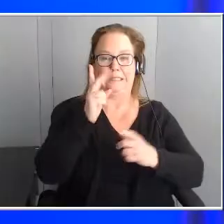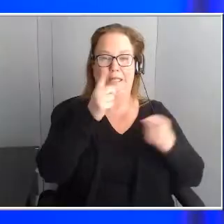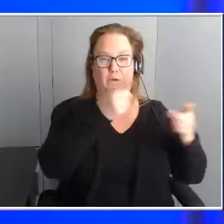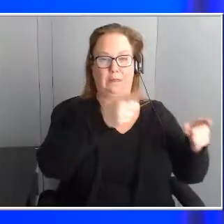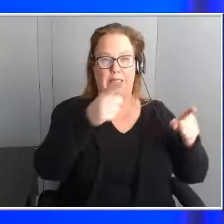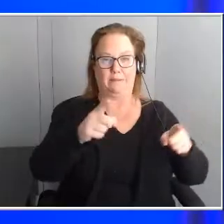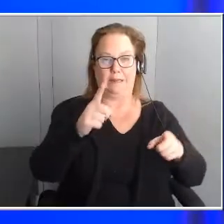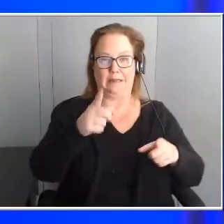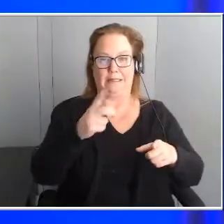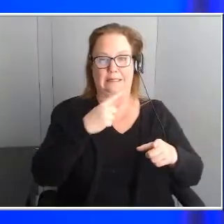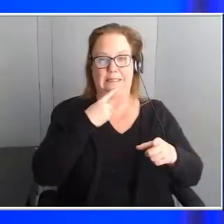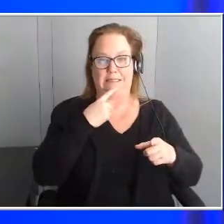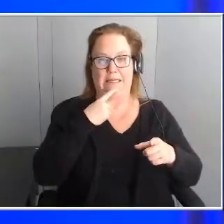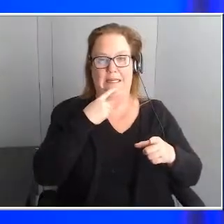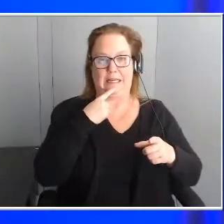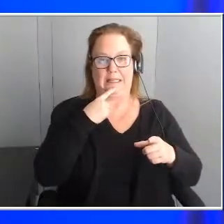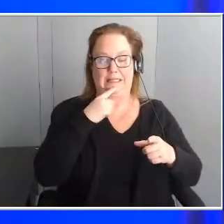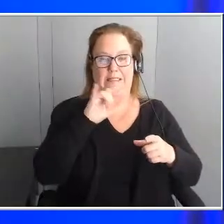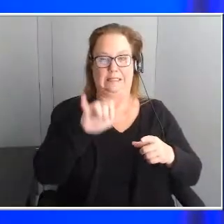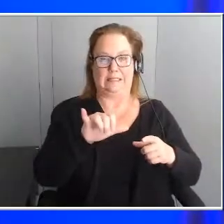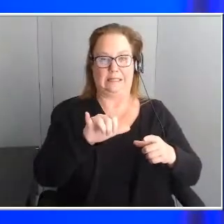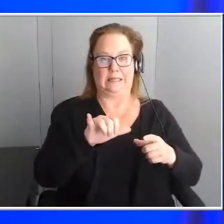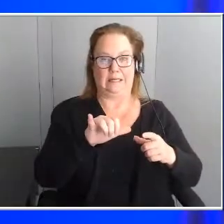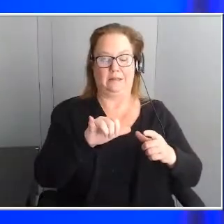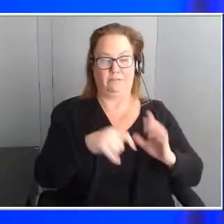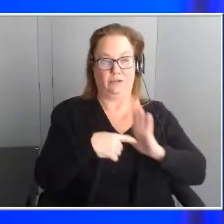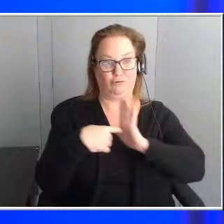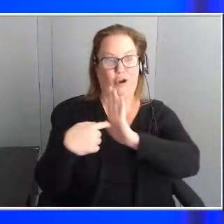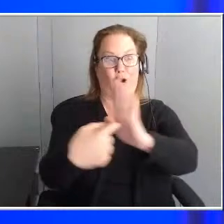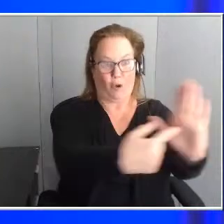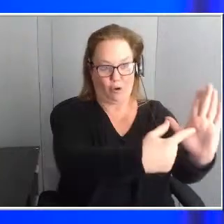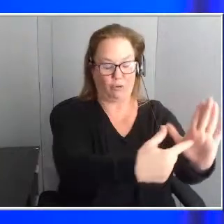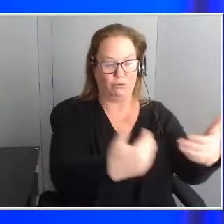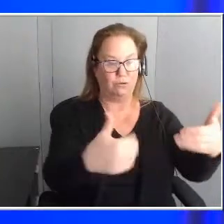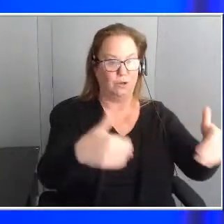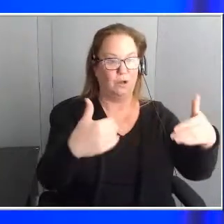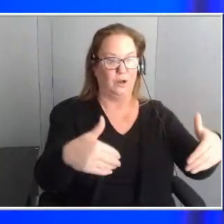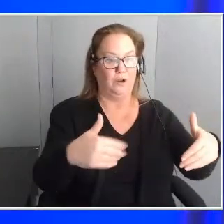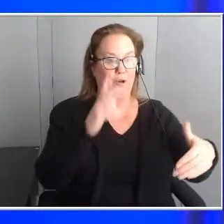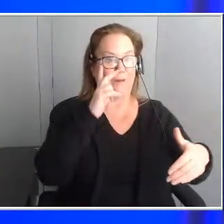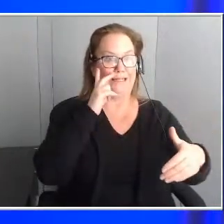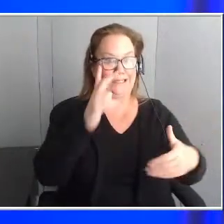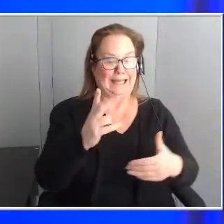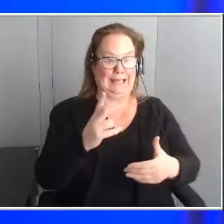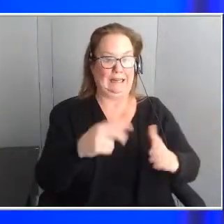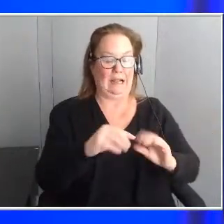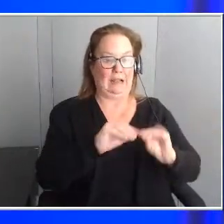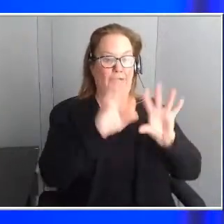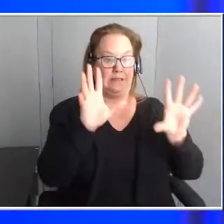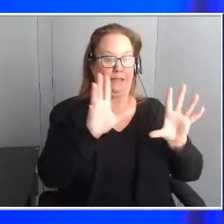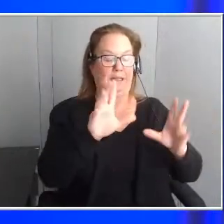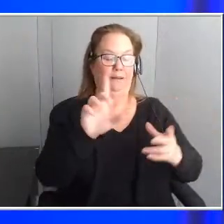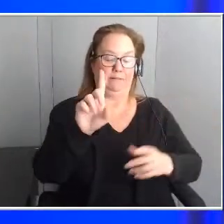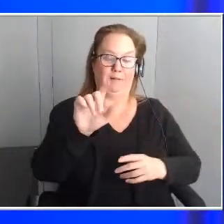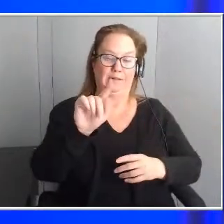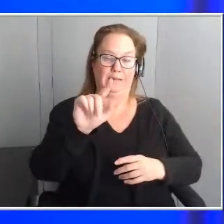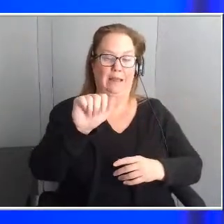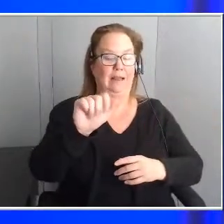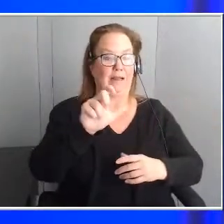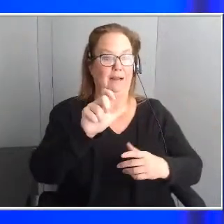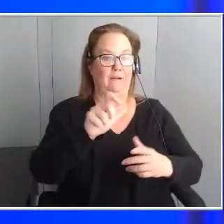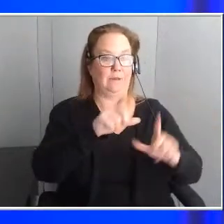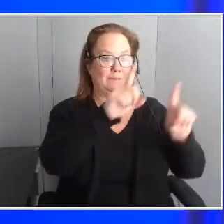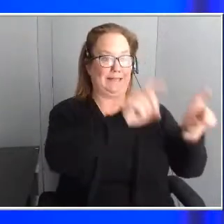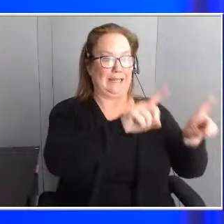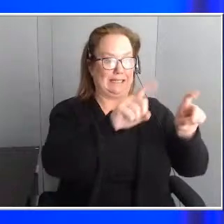like he said, this is the canary. This is the proxy indicator that we can see through the fog of incomplete data, right, of what's being tested